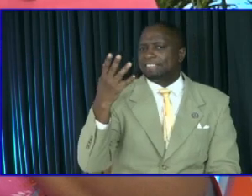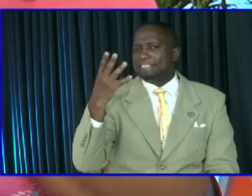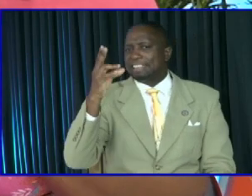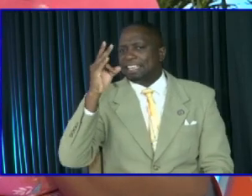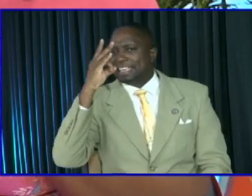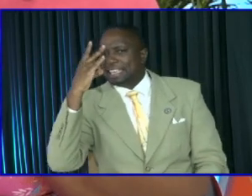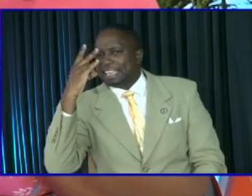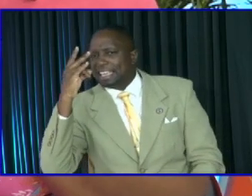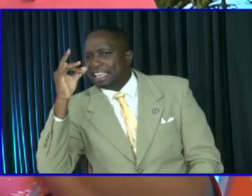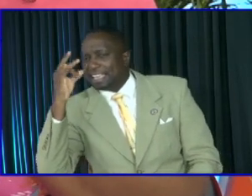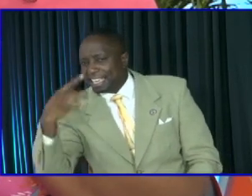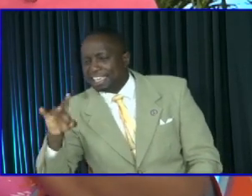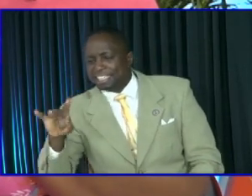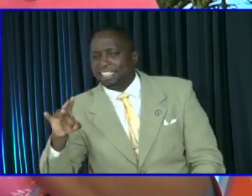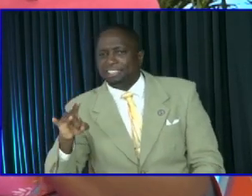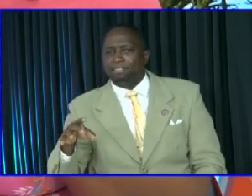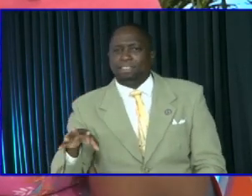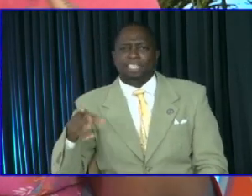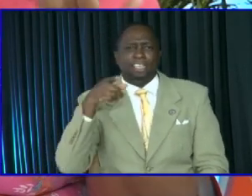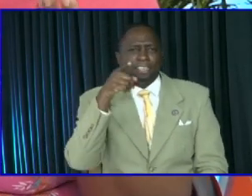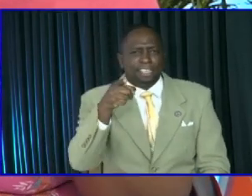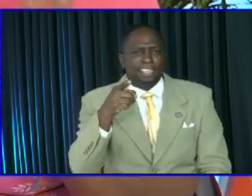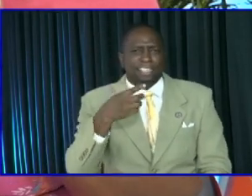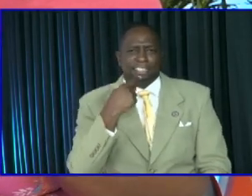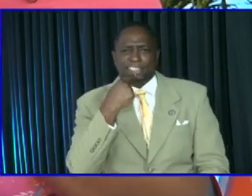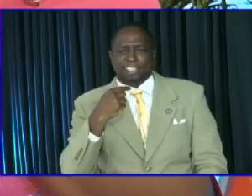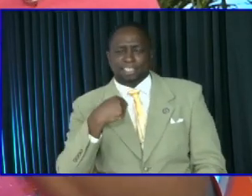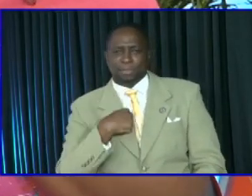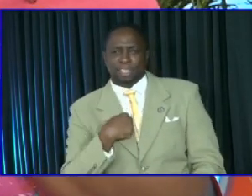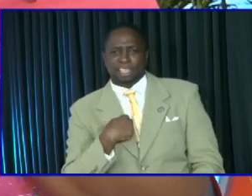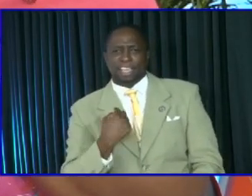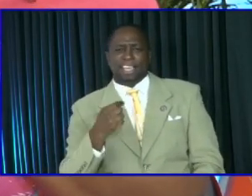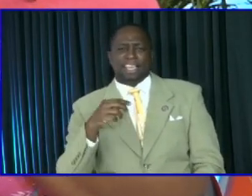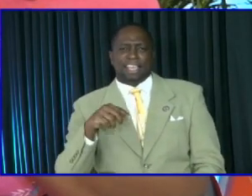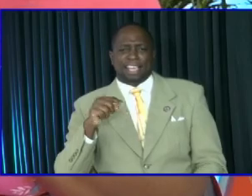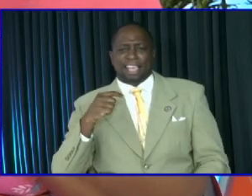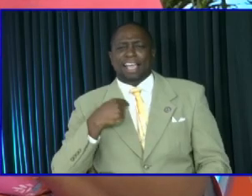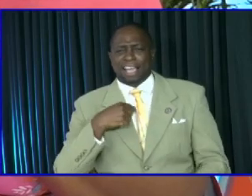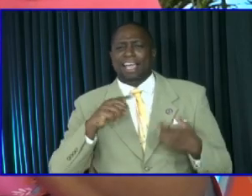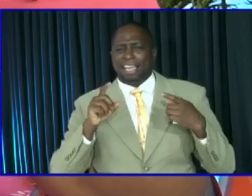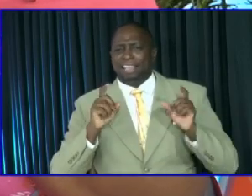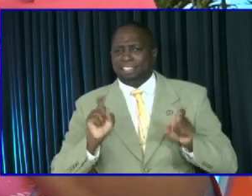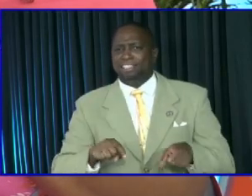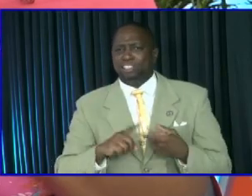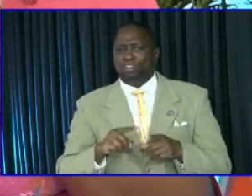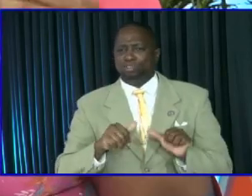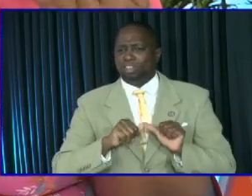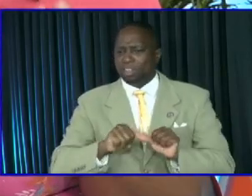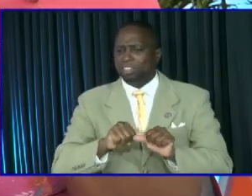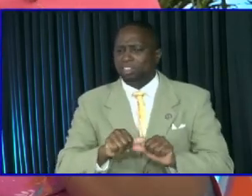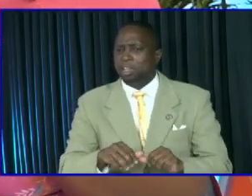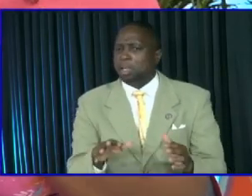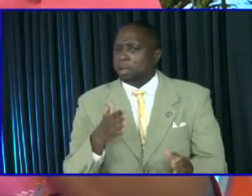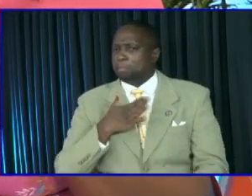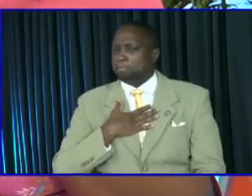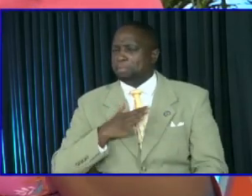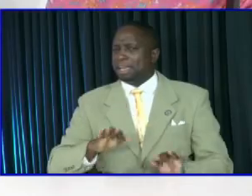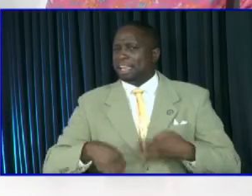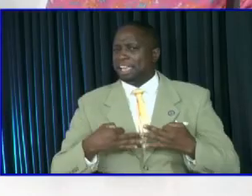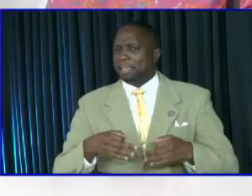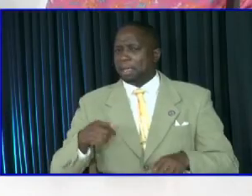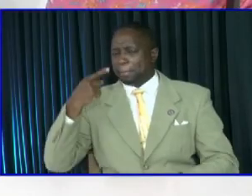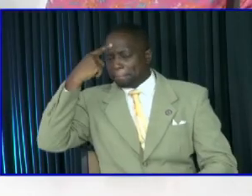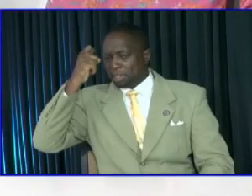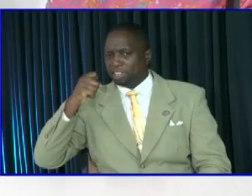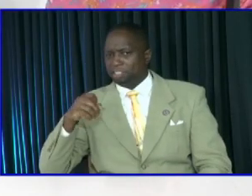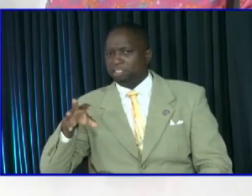he told me that I should go on with my life because he have decided to go on